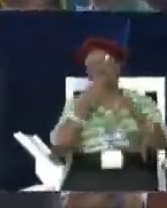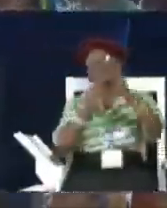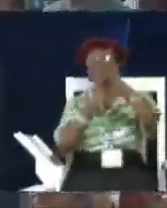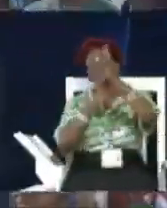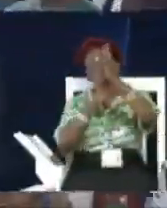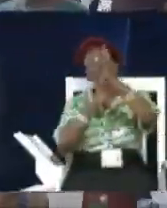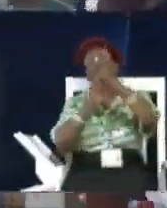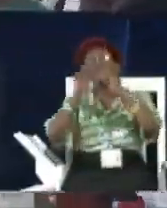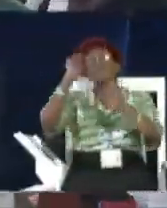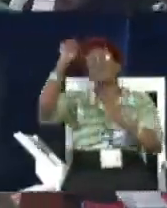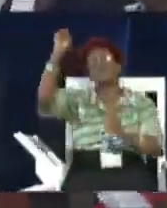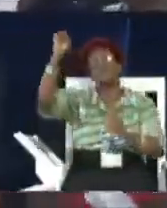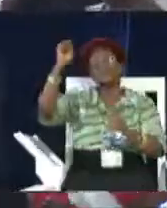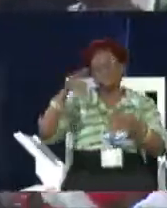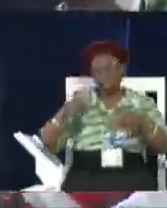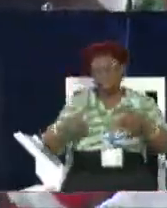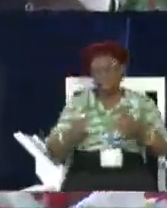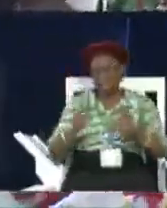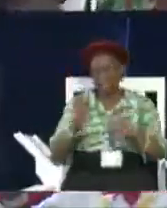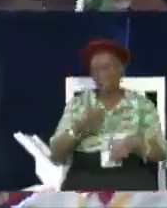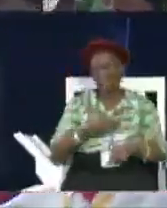all adoration.